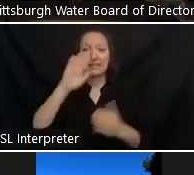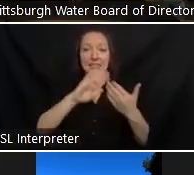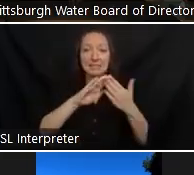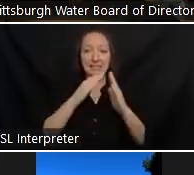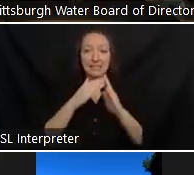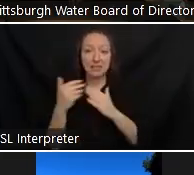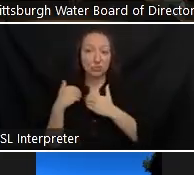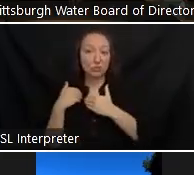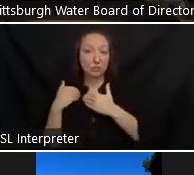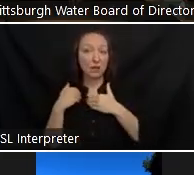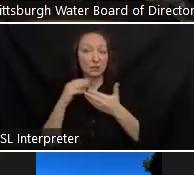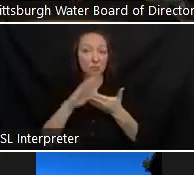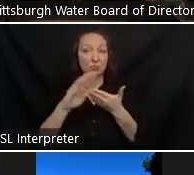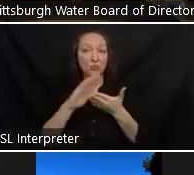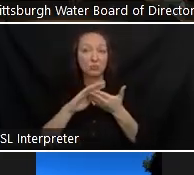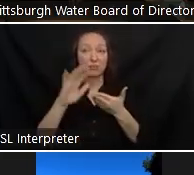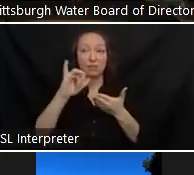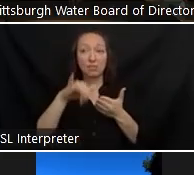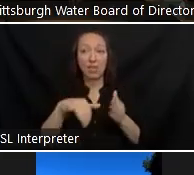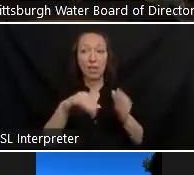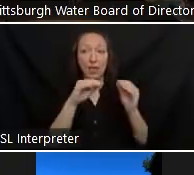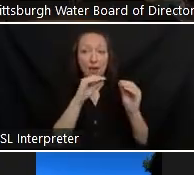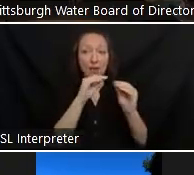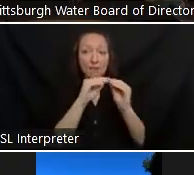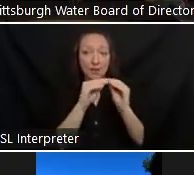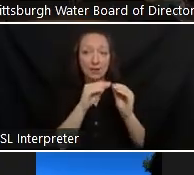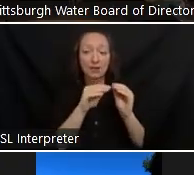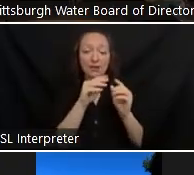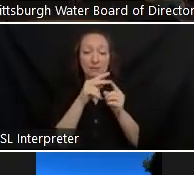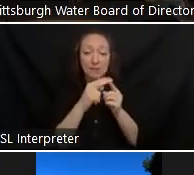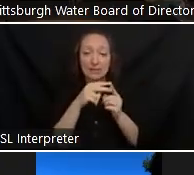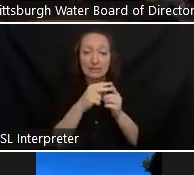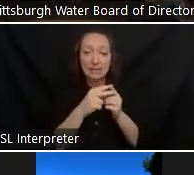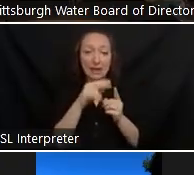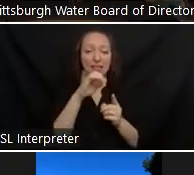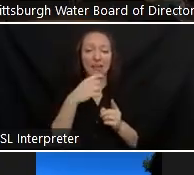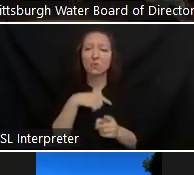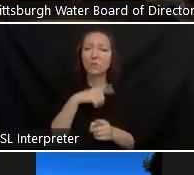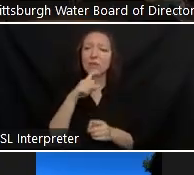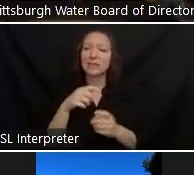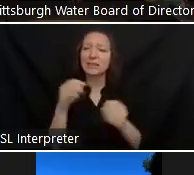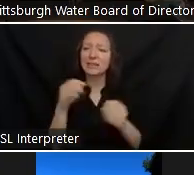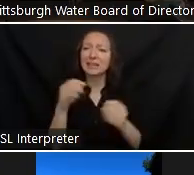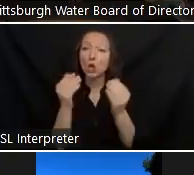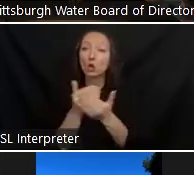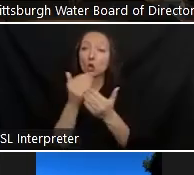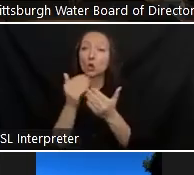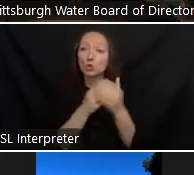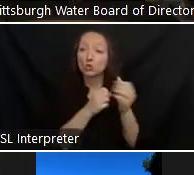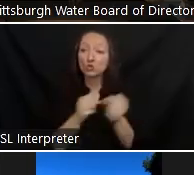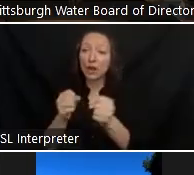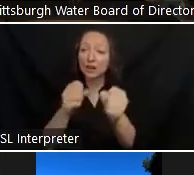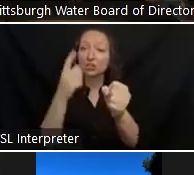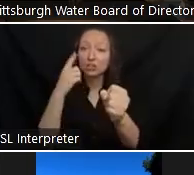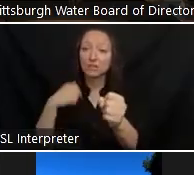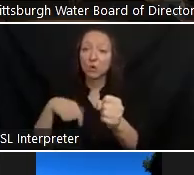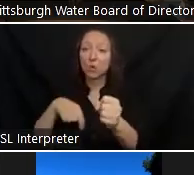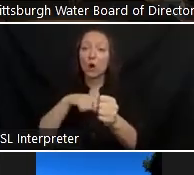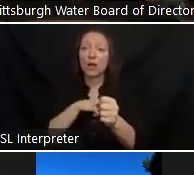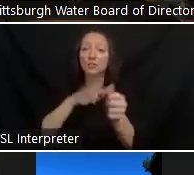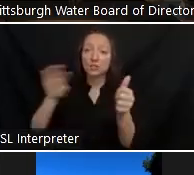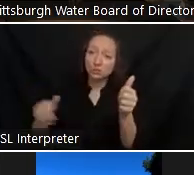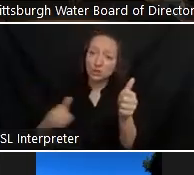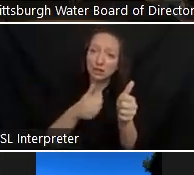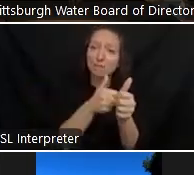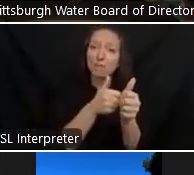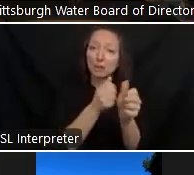need to continue to figure out a new strategy to keep up with the maintenance of the clearing of debris